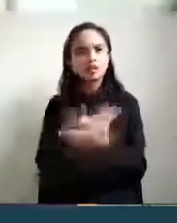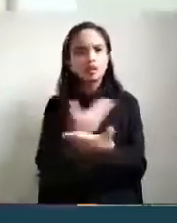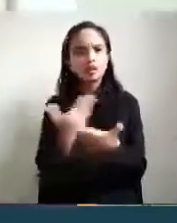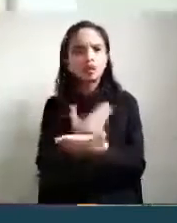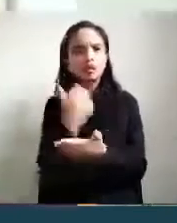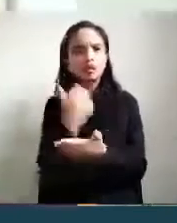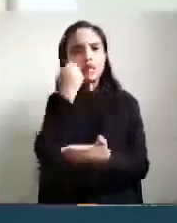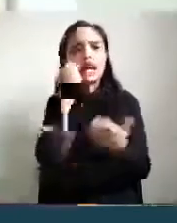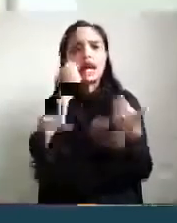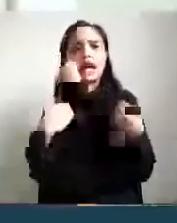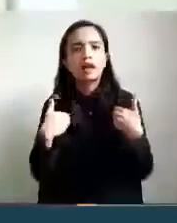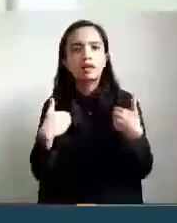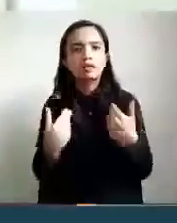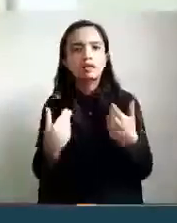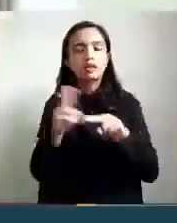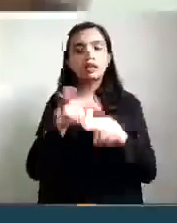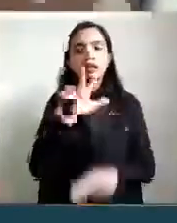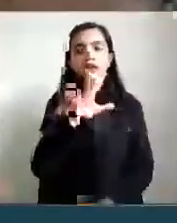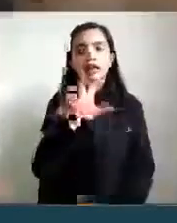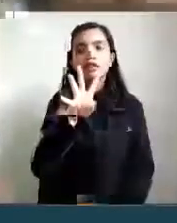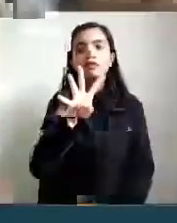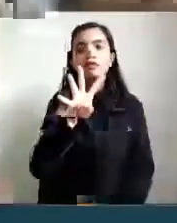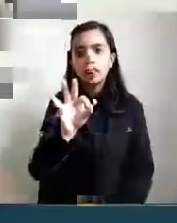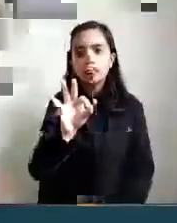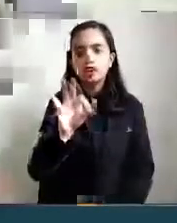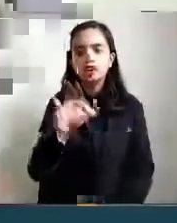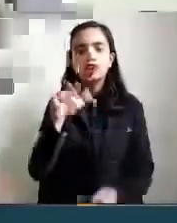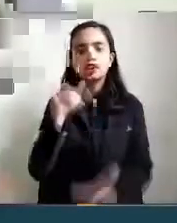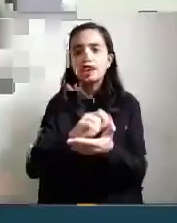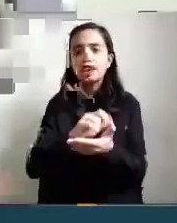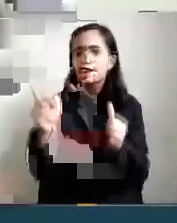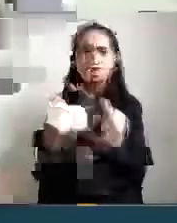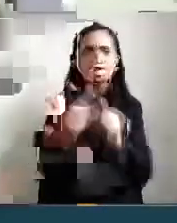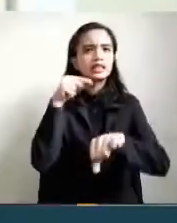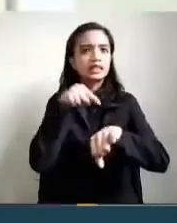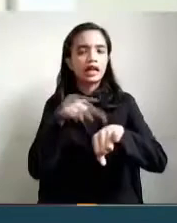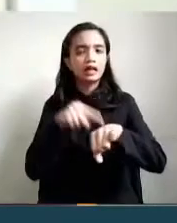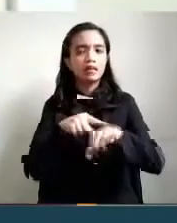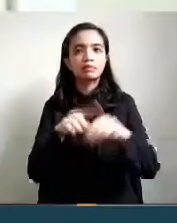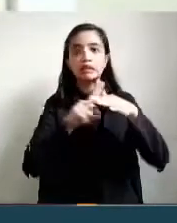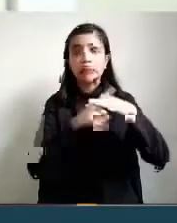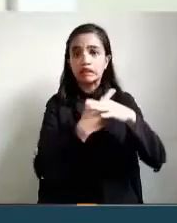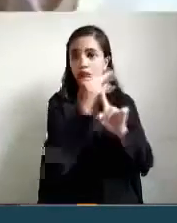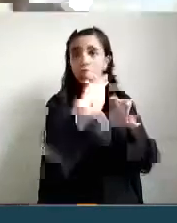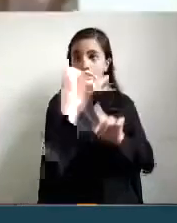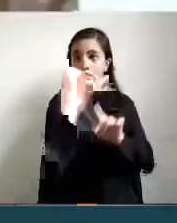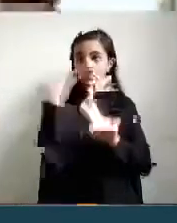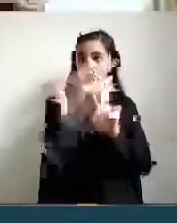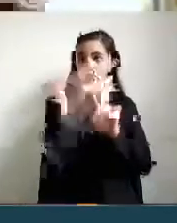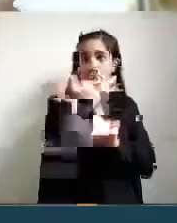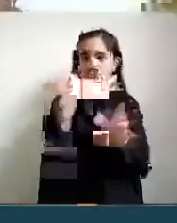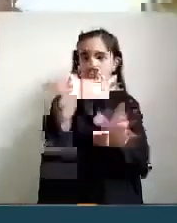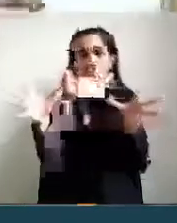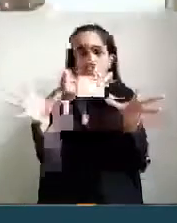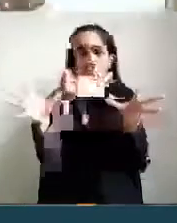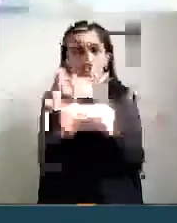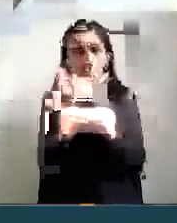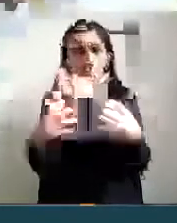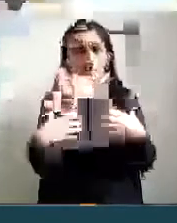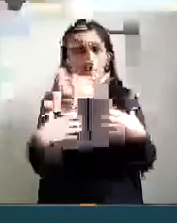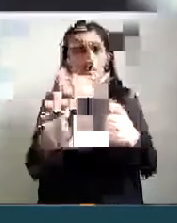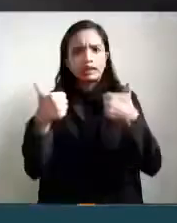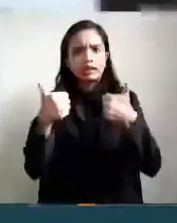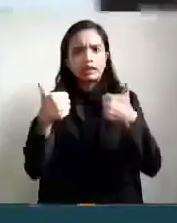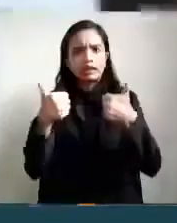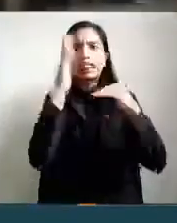raising the death toll to 349. This is the first time since March 10 that the total number of recoveries was higher than the total number